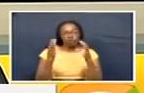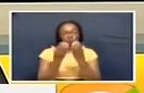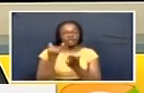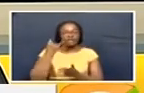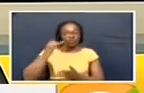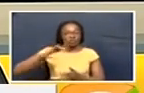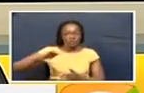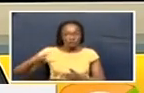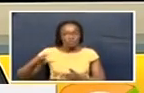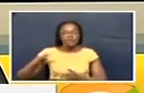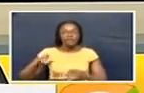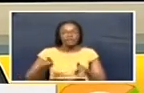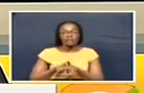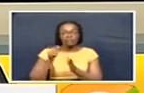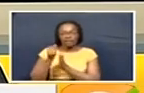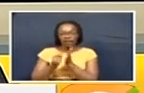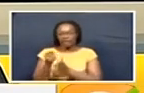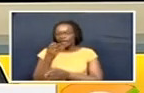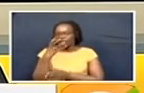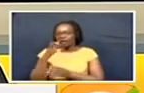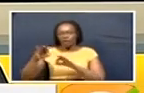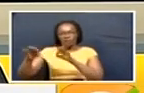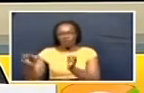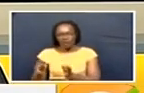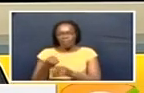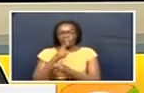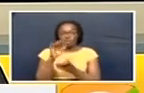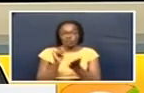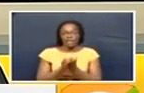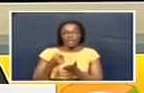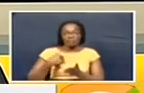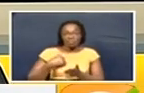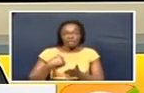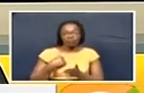they like the Naivasha flower farms, in making sure that I'm bringing